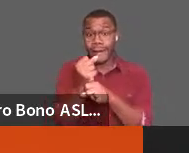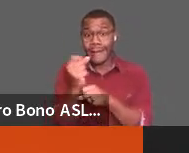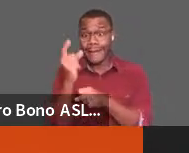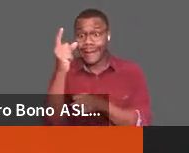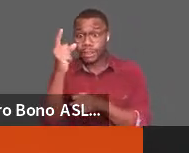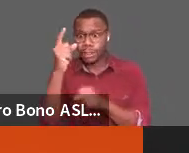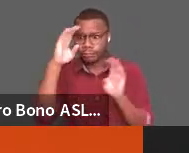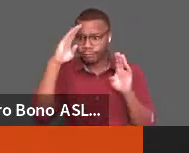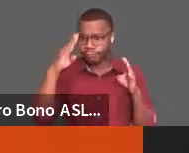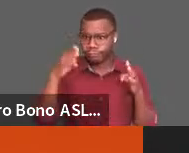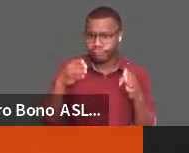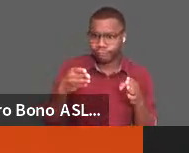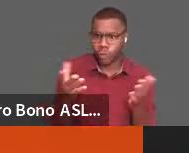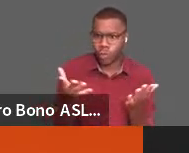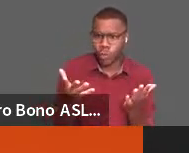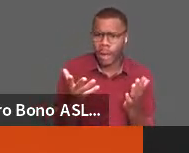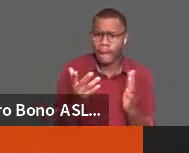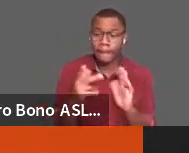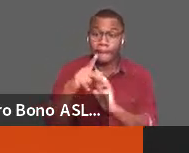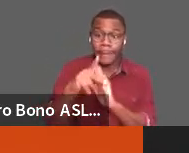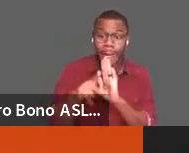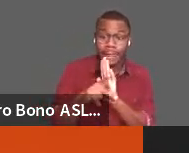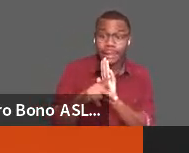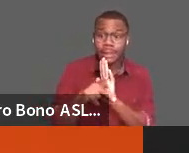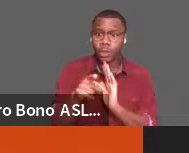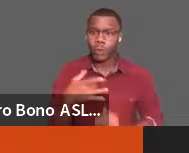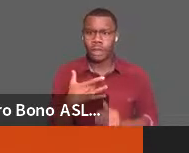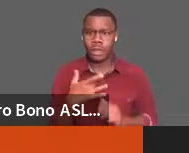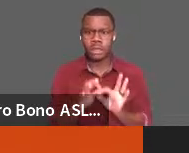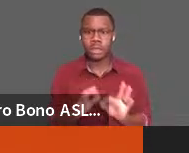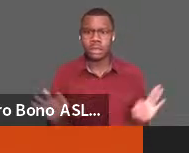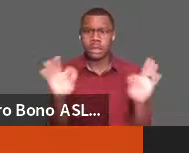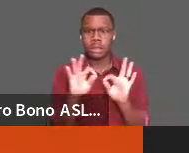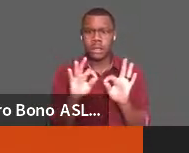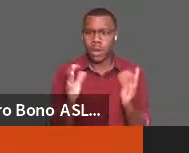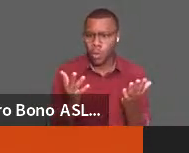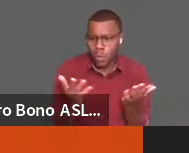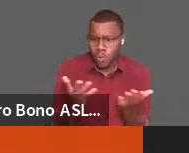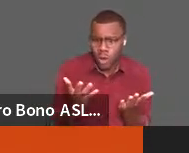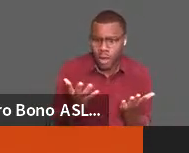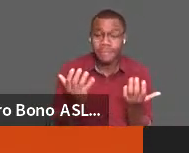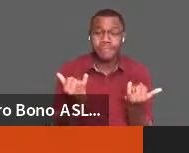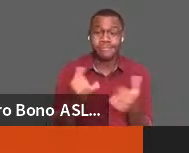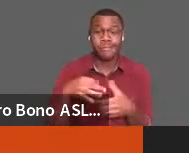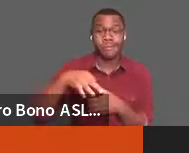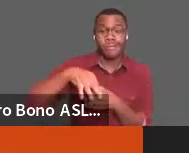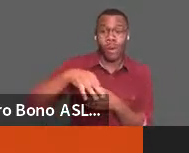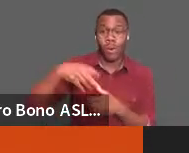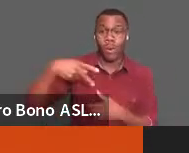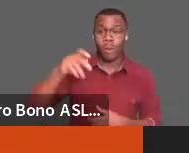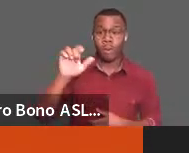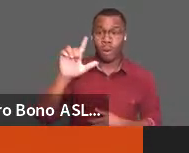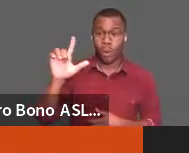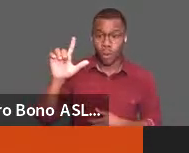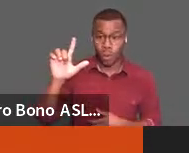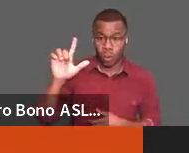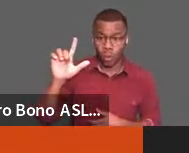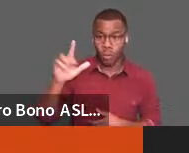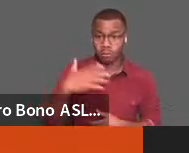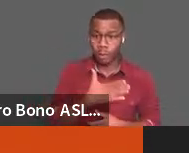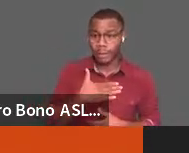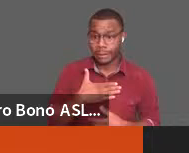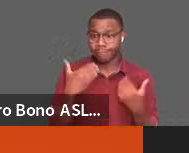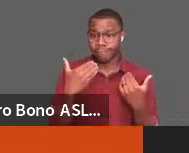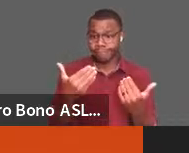policy areas that are of importance to you. So we are about to share a poll, and thank you so much for providing your feedback, and we'll leave